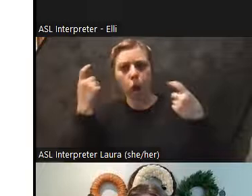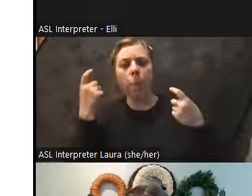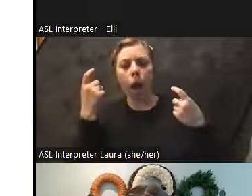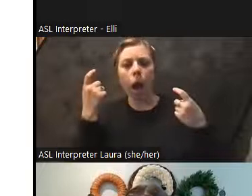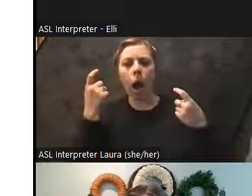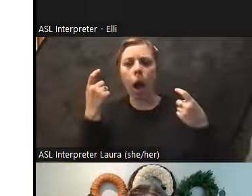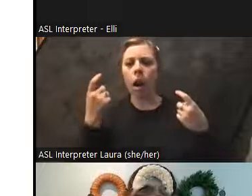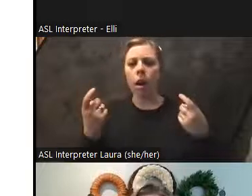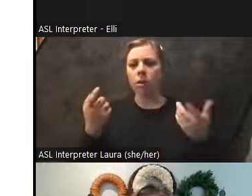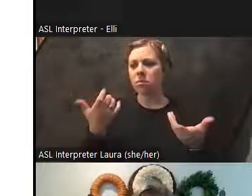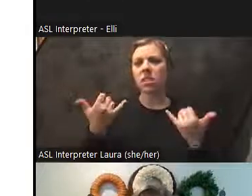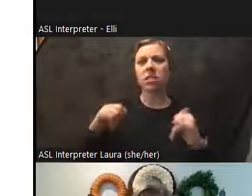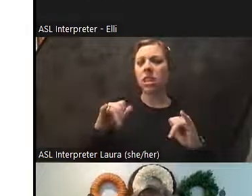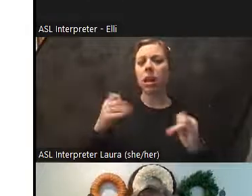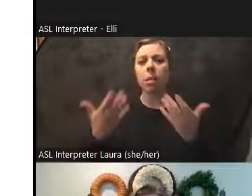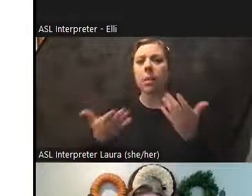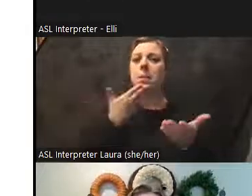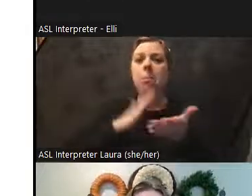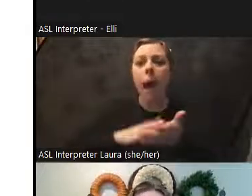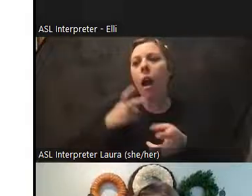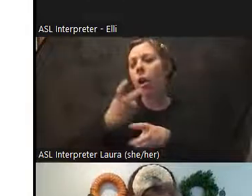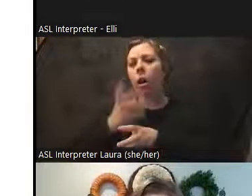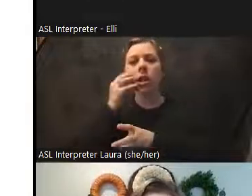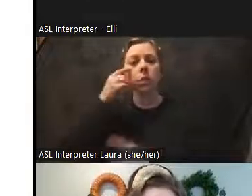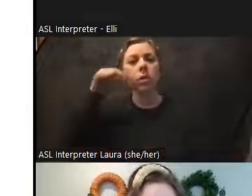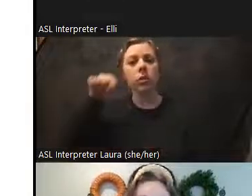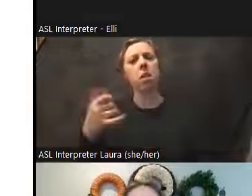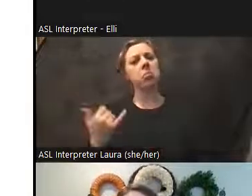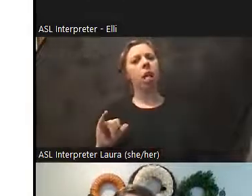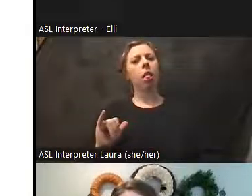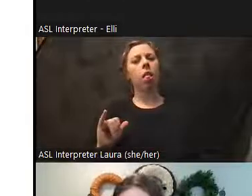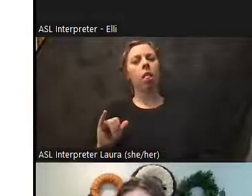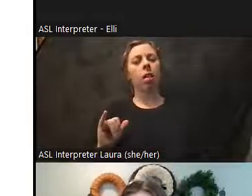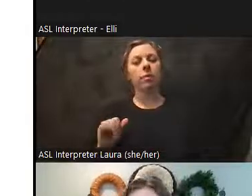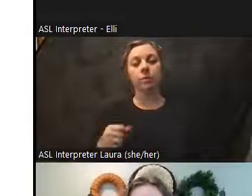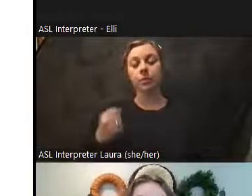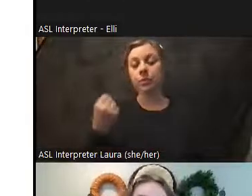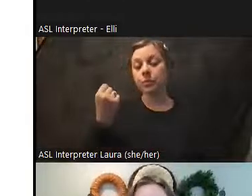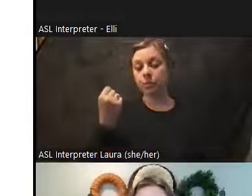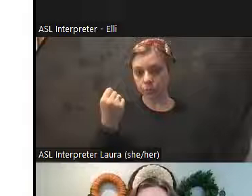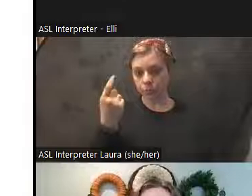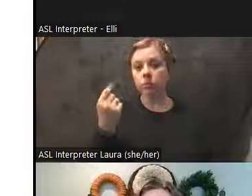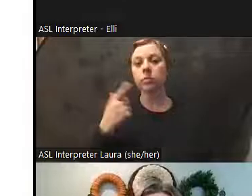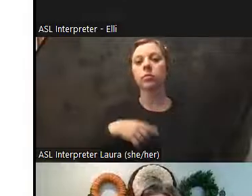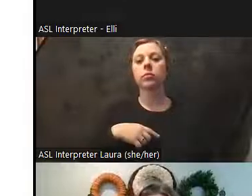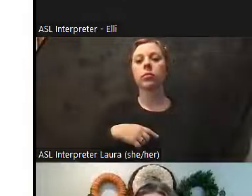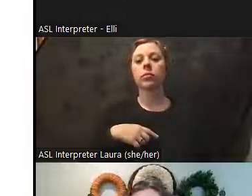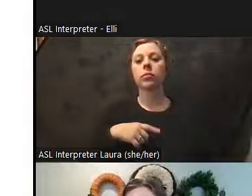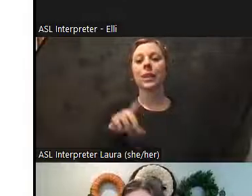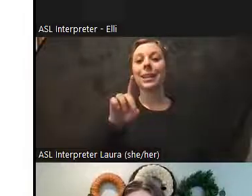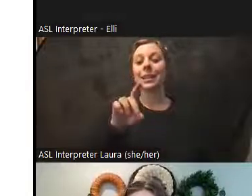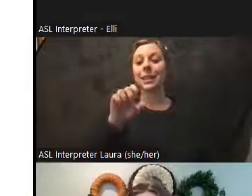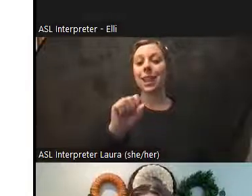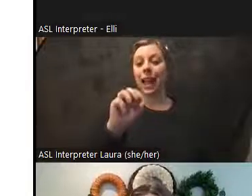or difficult or bad enough. The first criteria that the DSM provides for